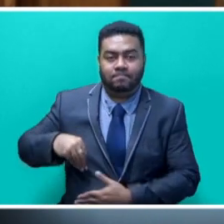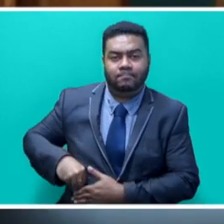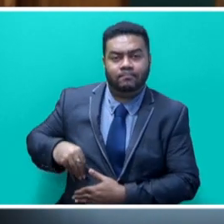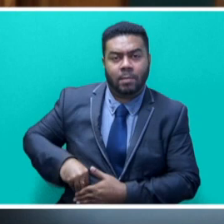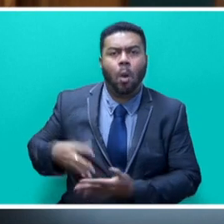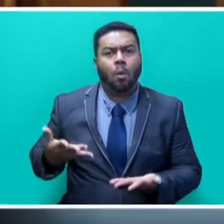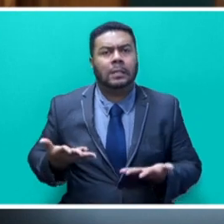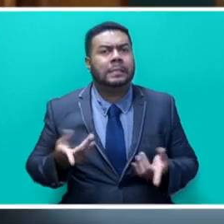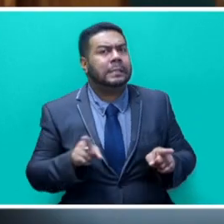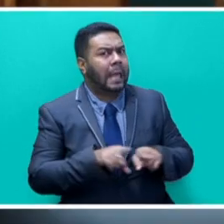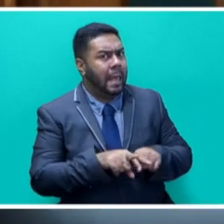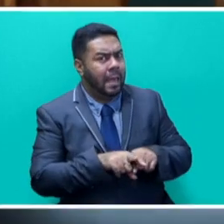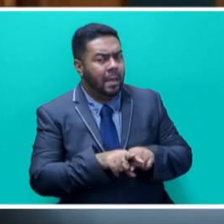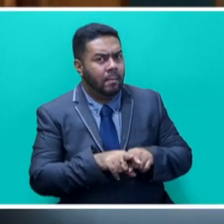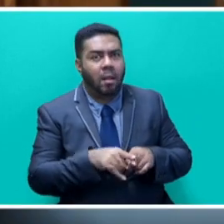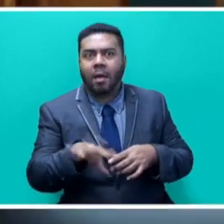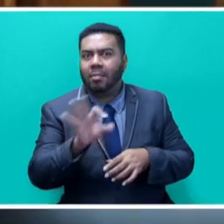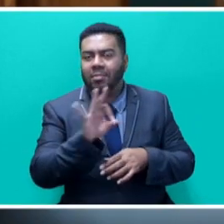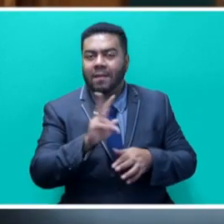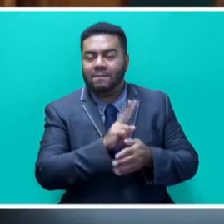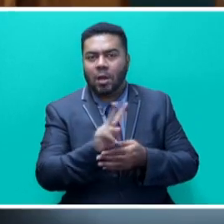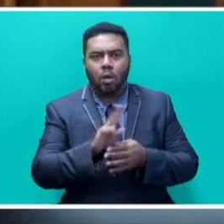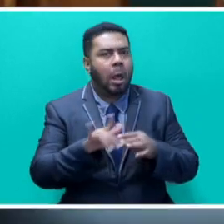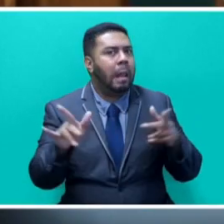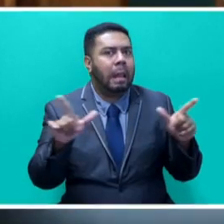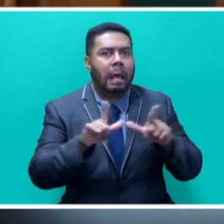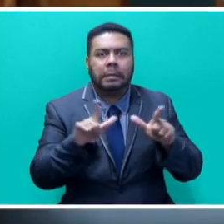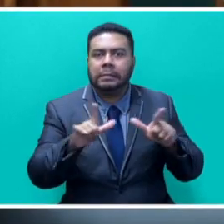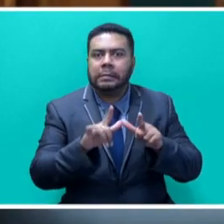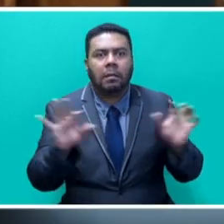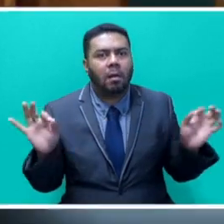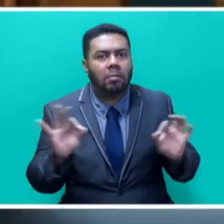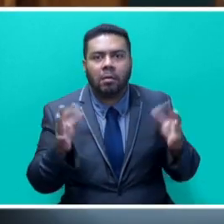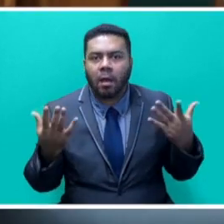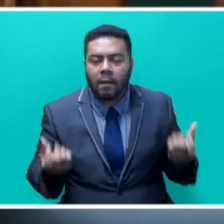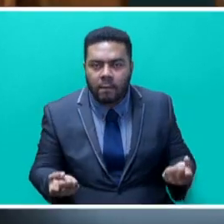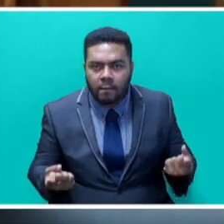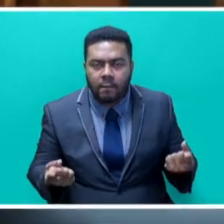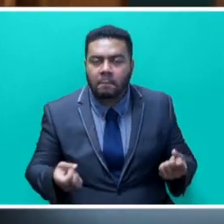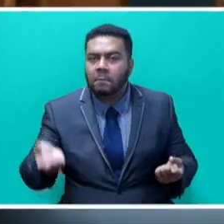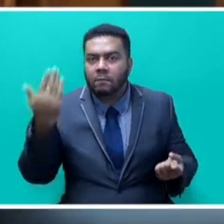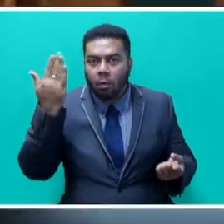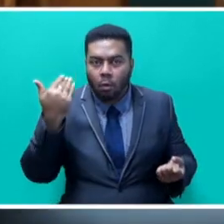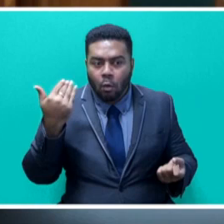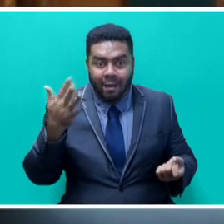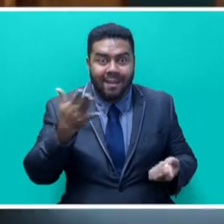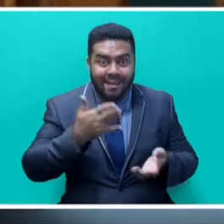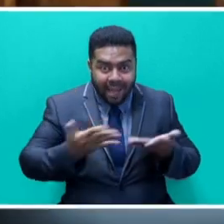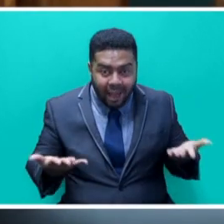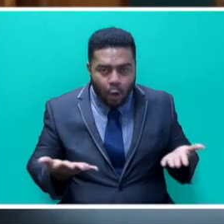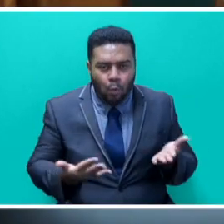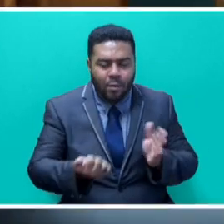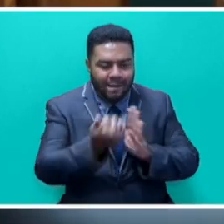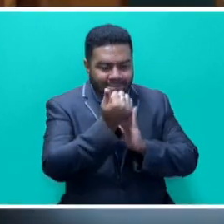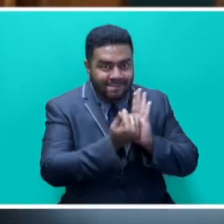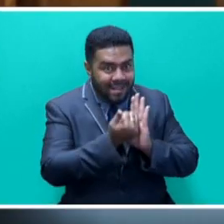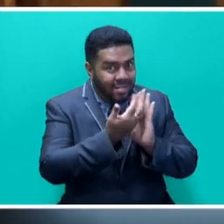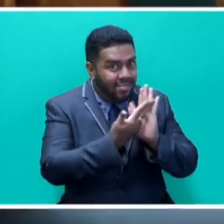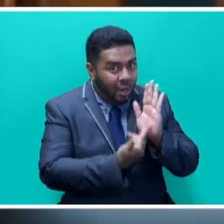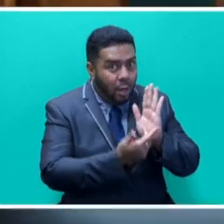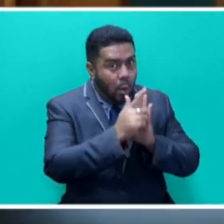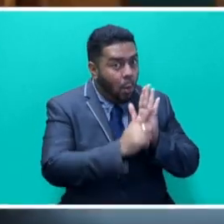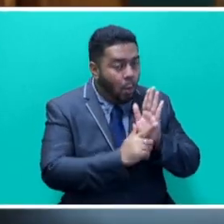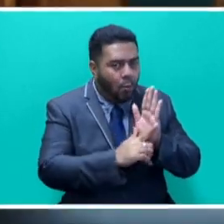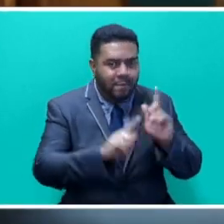value adding. There was no licensing regime. The Act has led to the reorganization of the mahogany